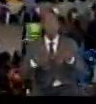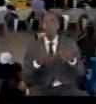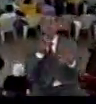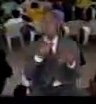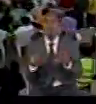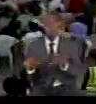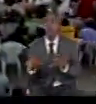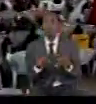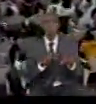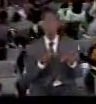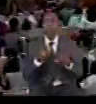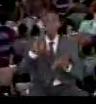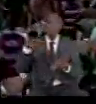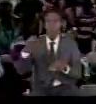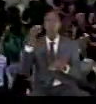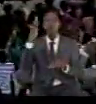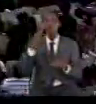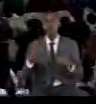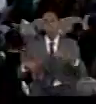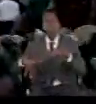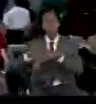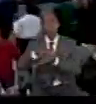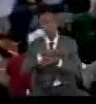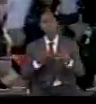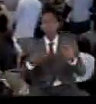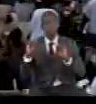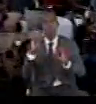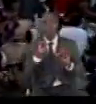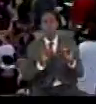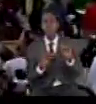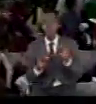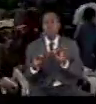do. Jehovah, Jehovah, do.